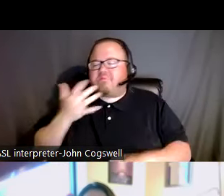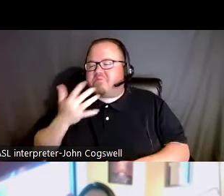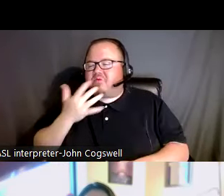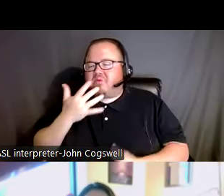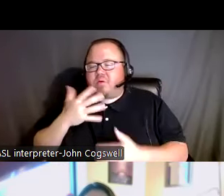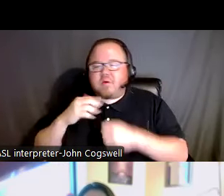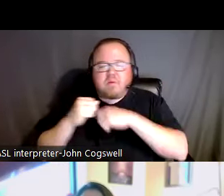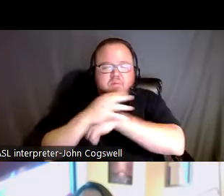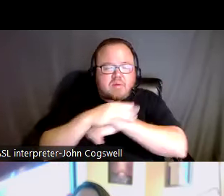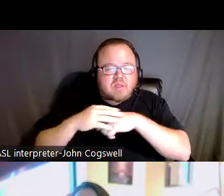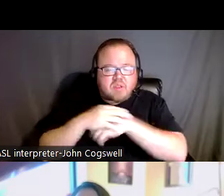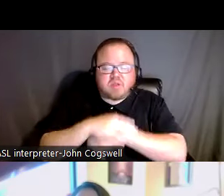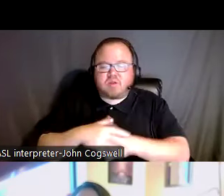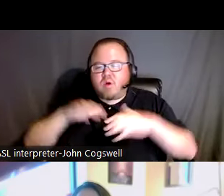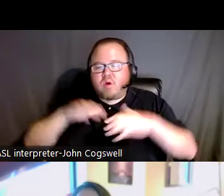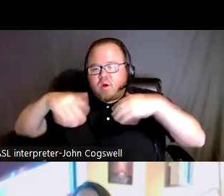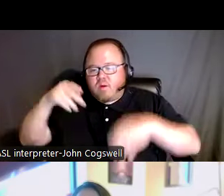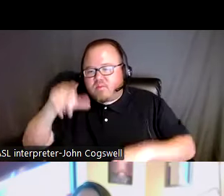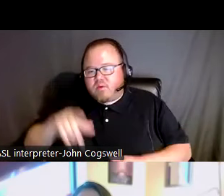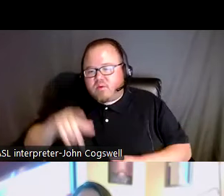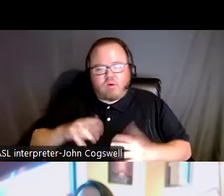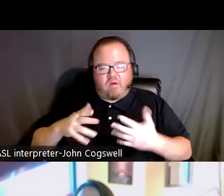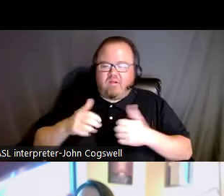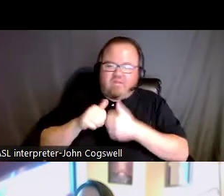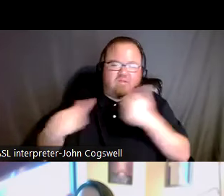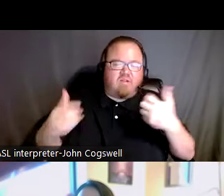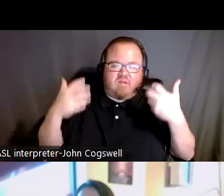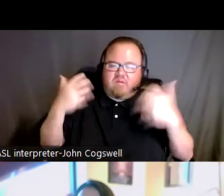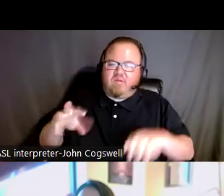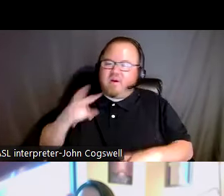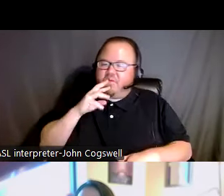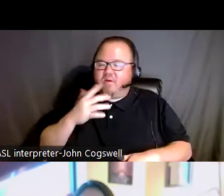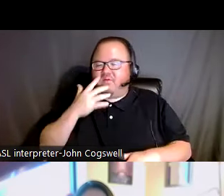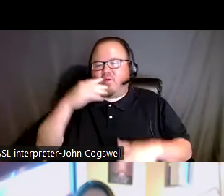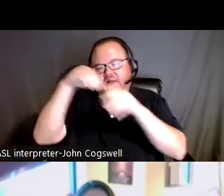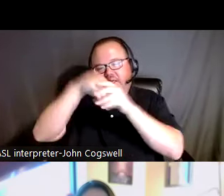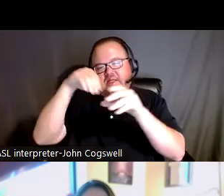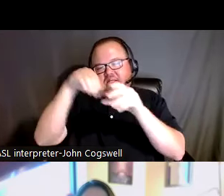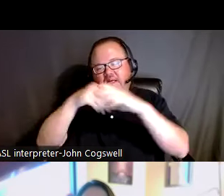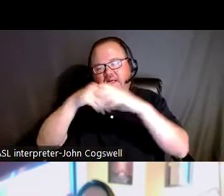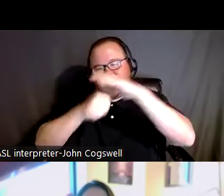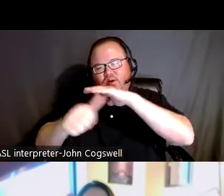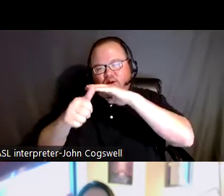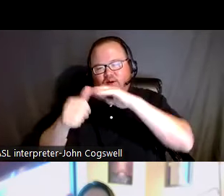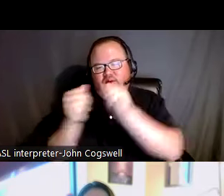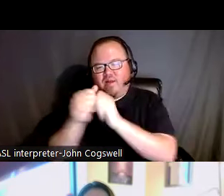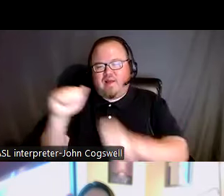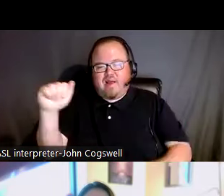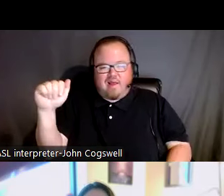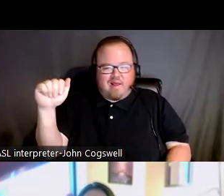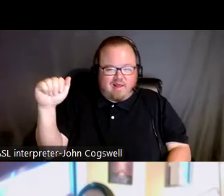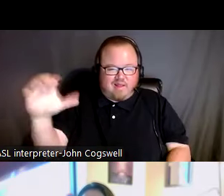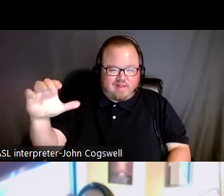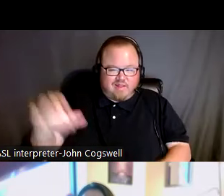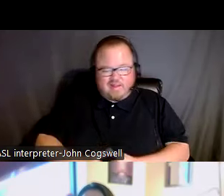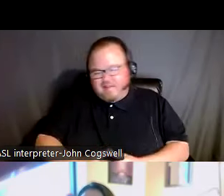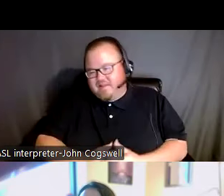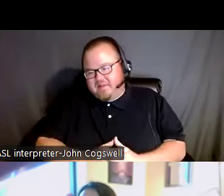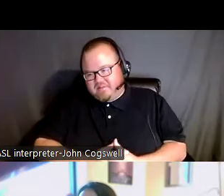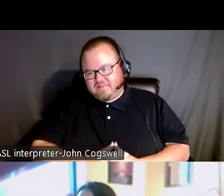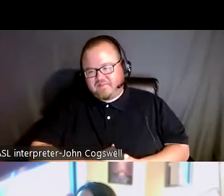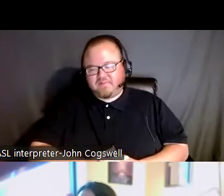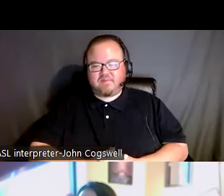pool, or please keep me away from water and I prefer indoors with air conditioning? Let's see, since